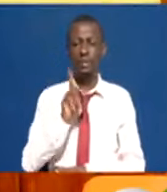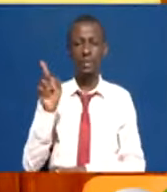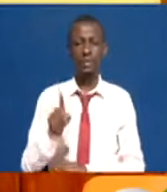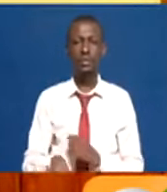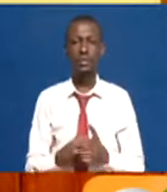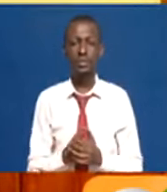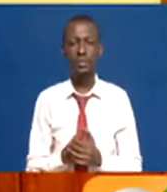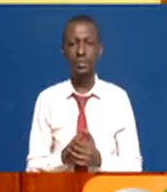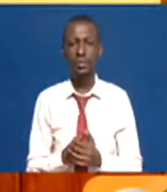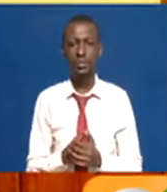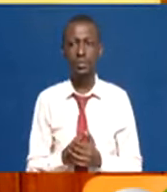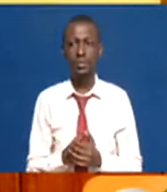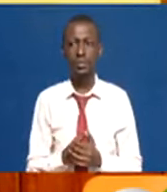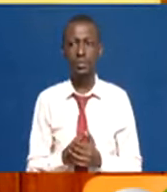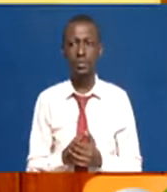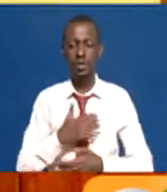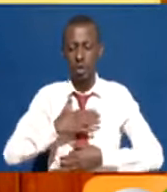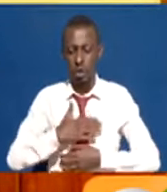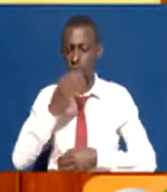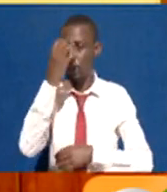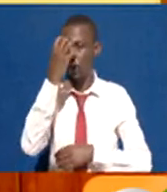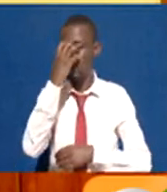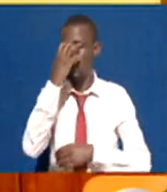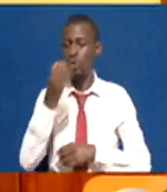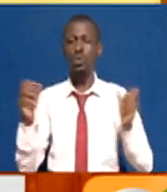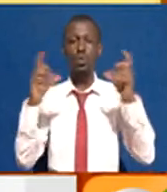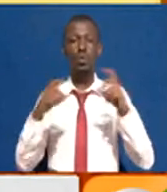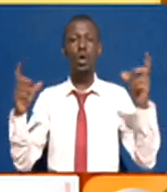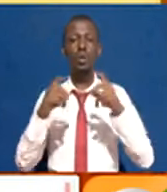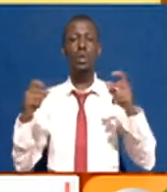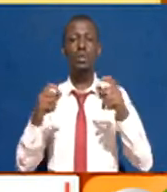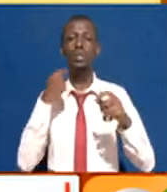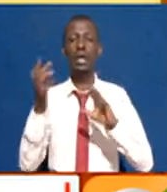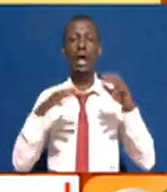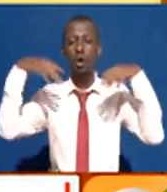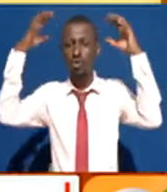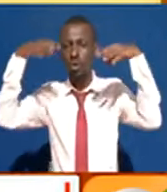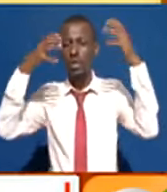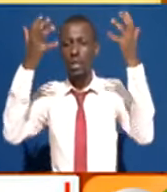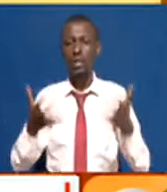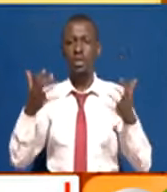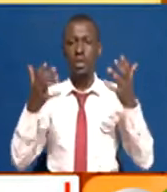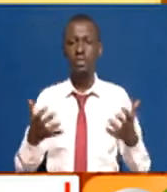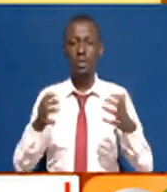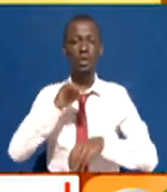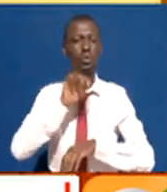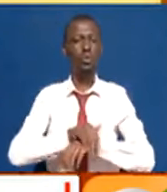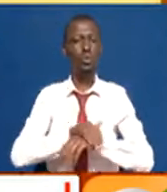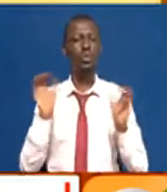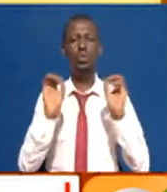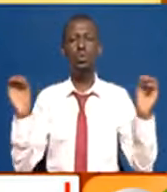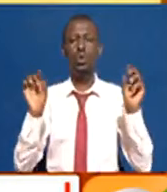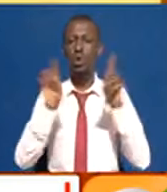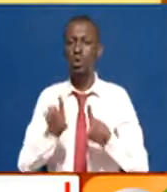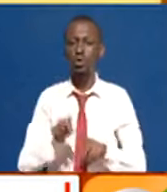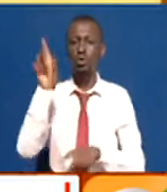The statement that Honorable Ruto made over El Nino was not only reckless, but quite unfortunate.